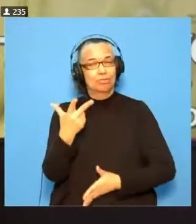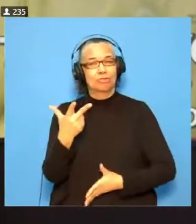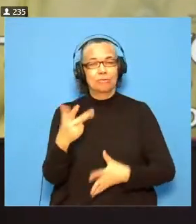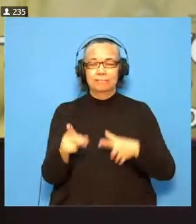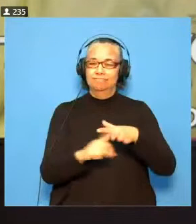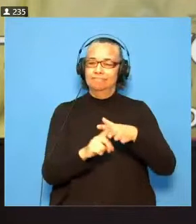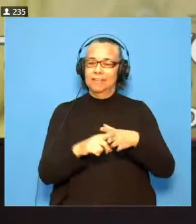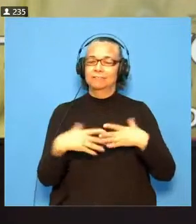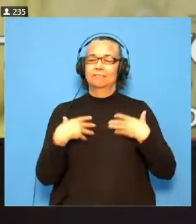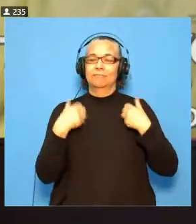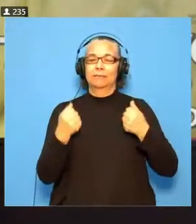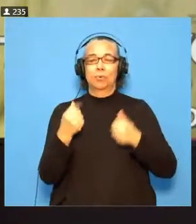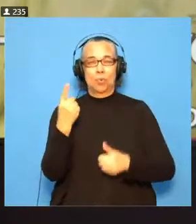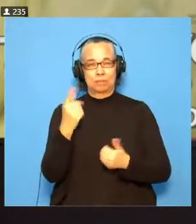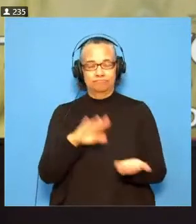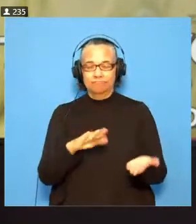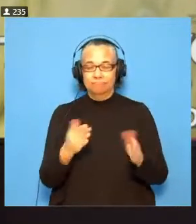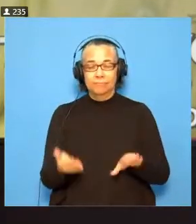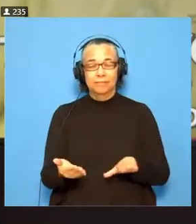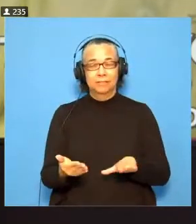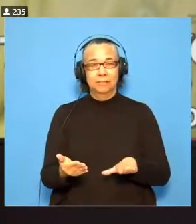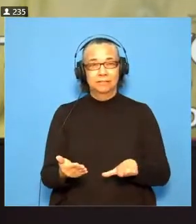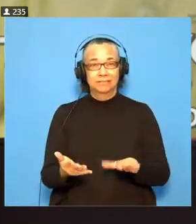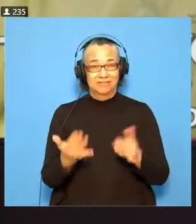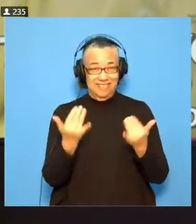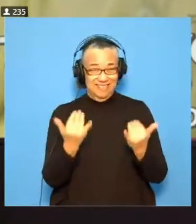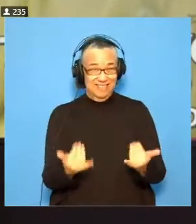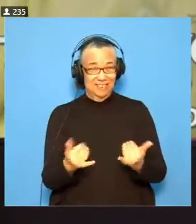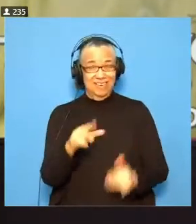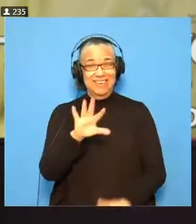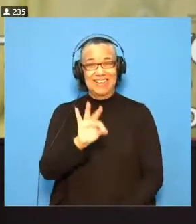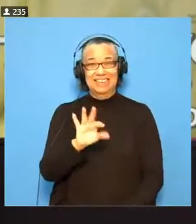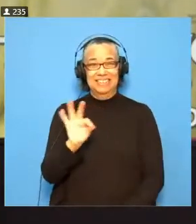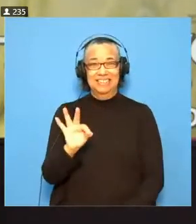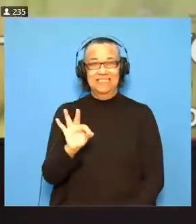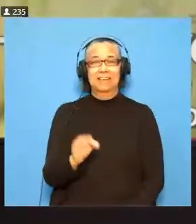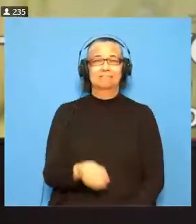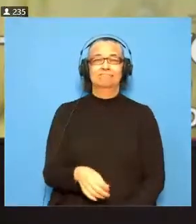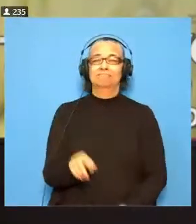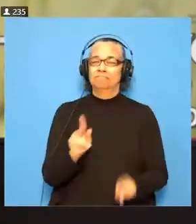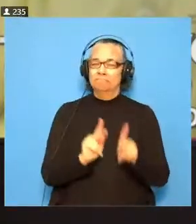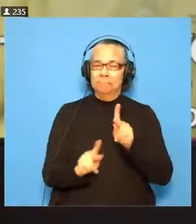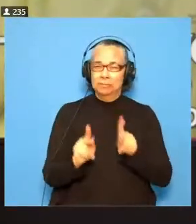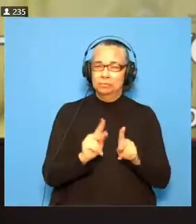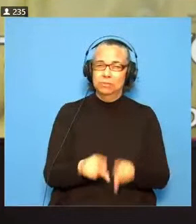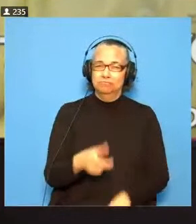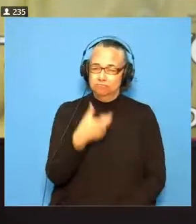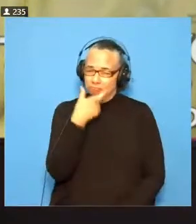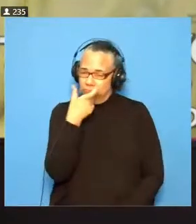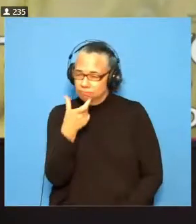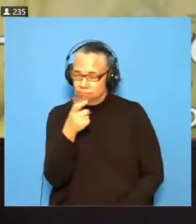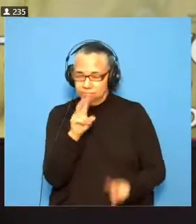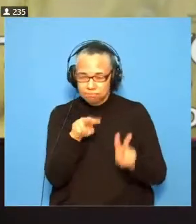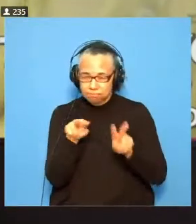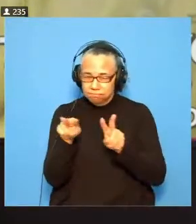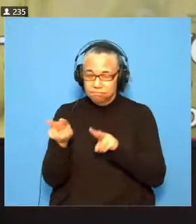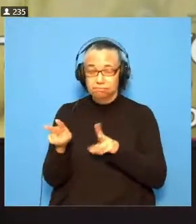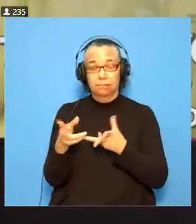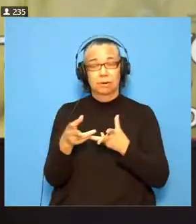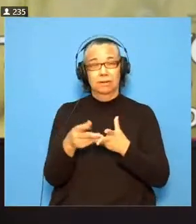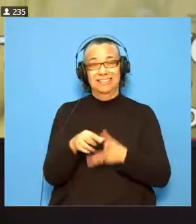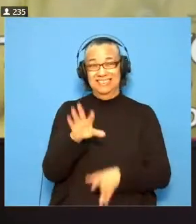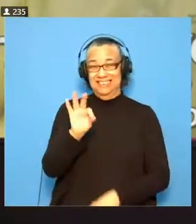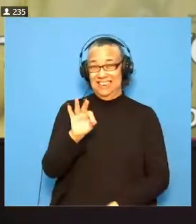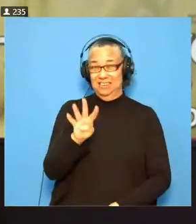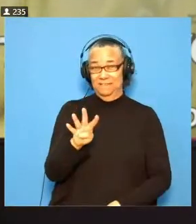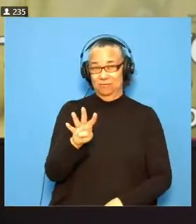sadly, 1 has deceased. There are currently 99 active COVID-19 cases in Bermuda, of which 94